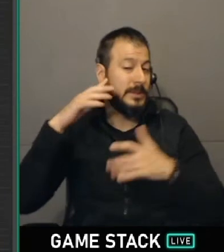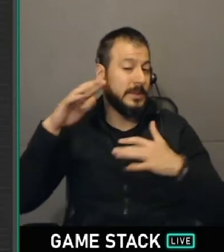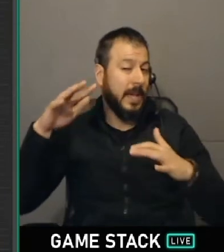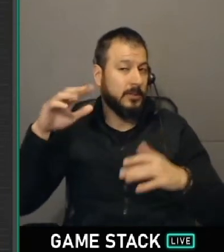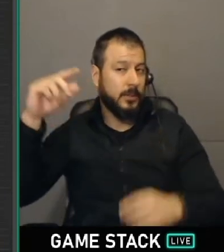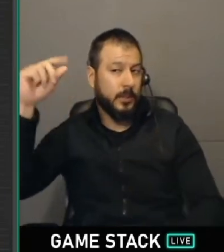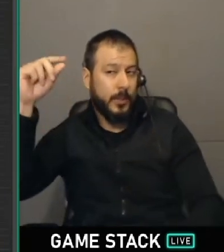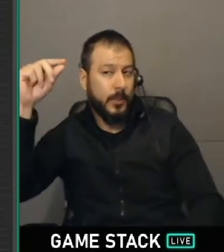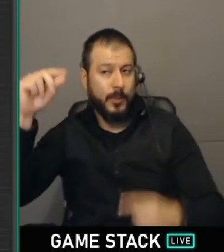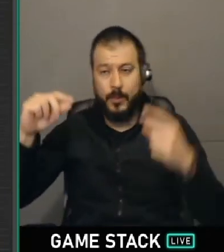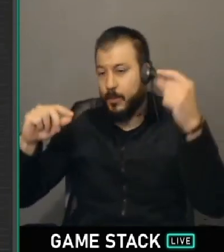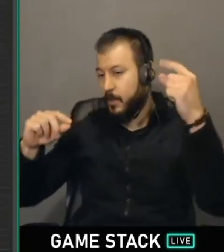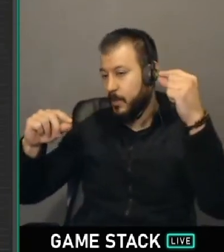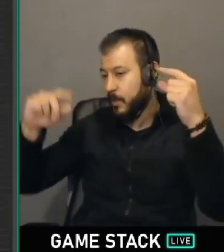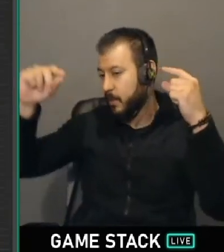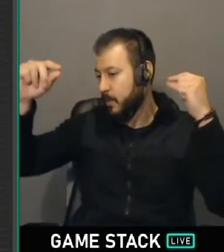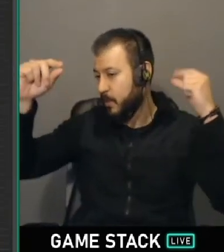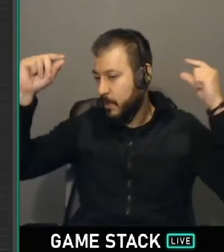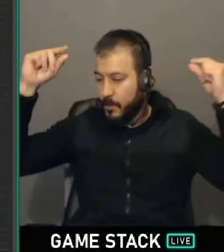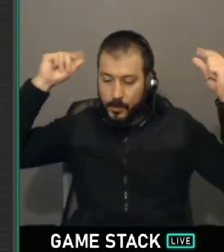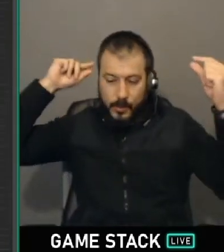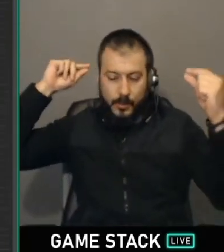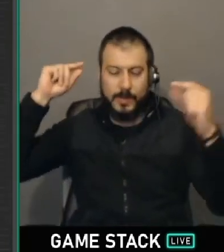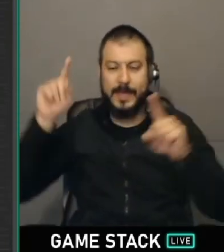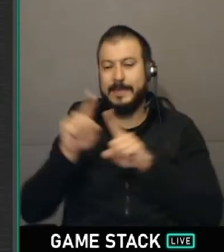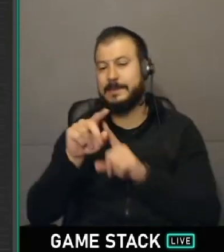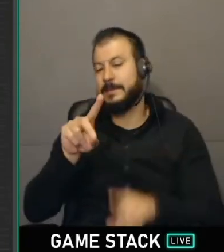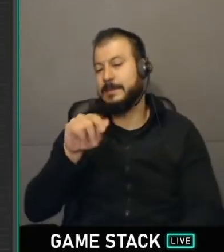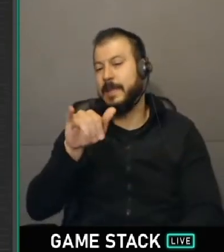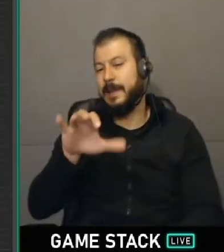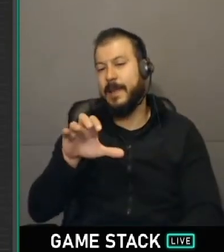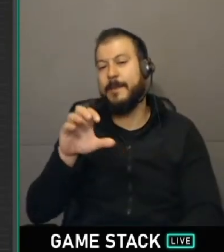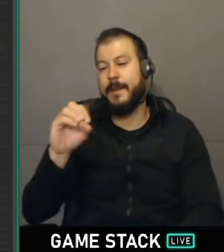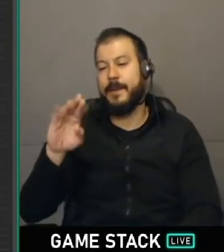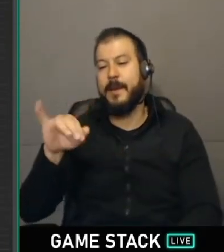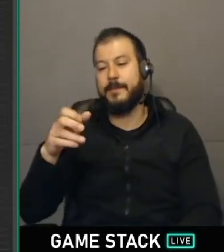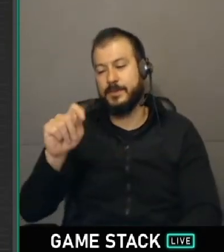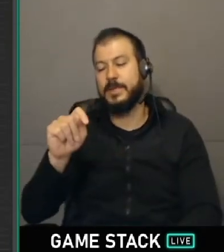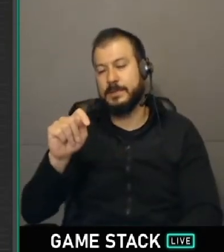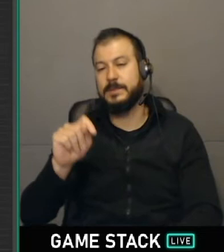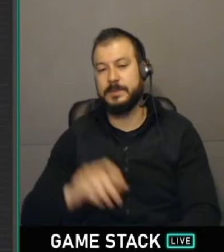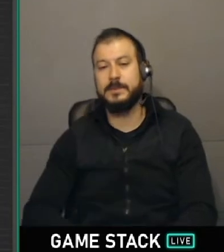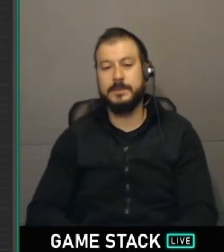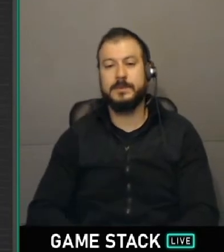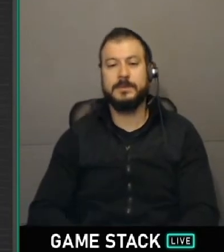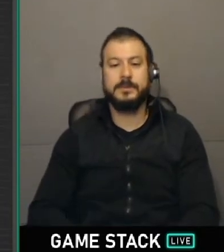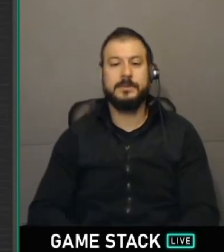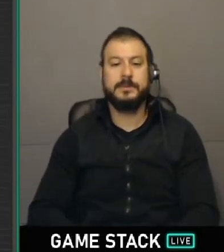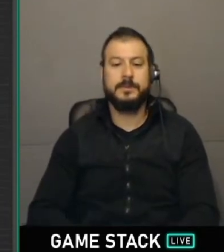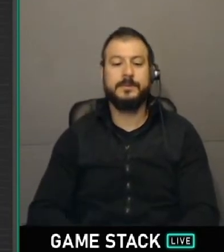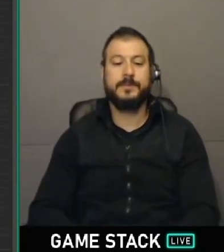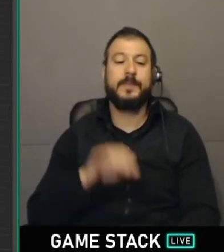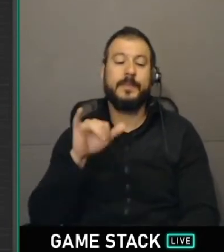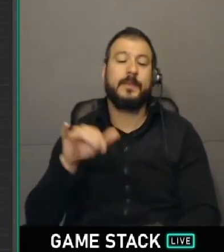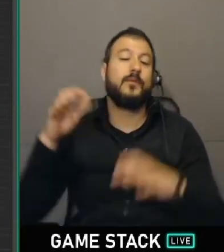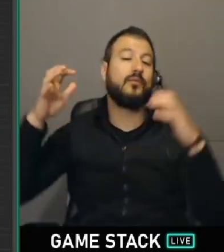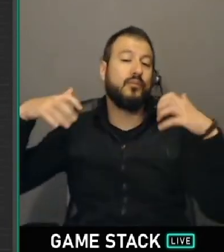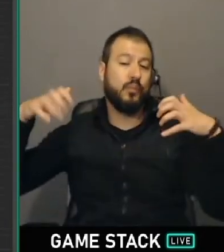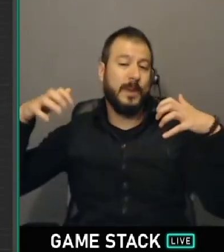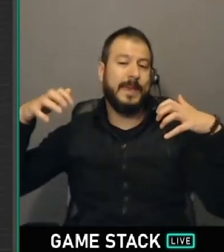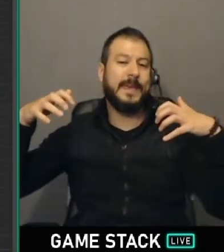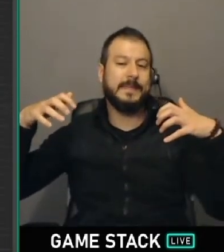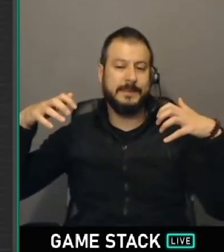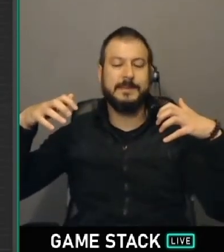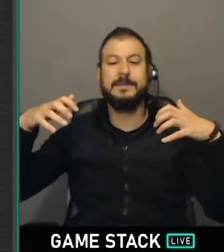being played back as a dynamic object over the spatial platform. And the rainstorm is being